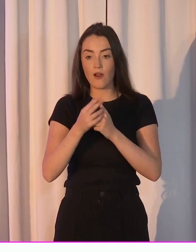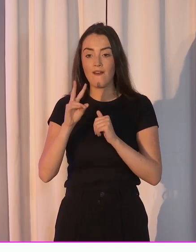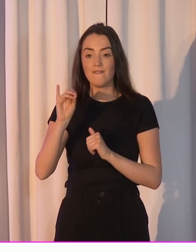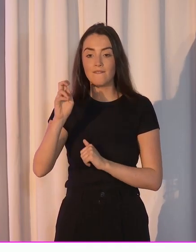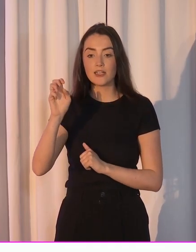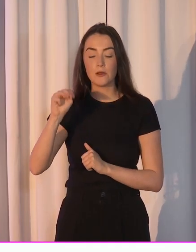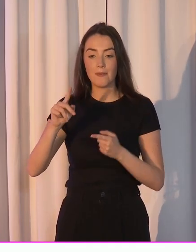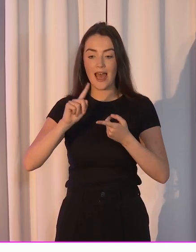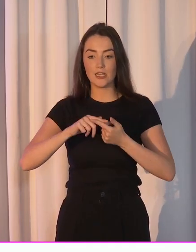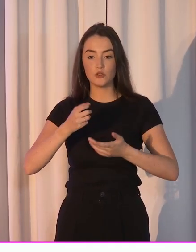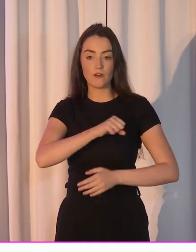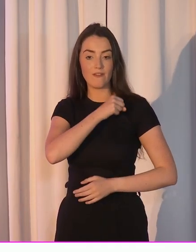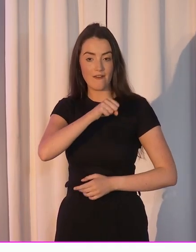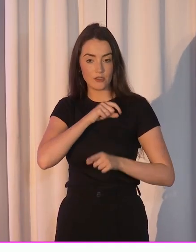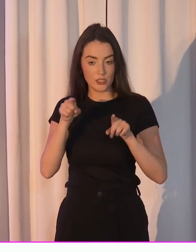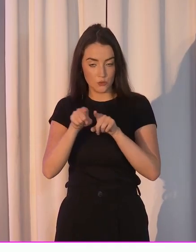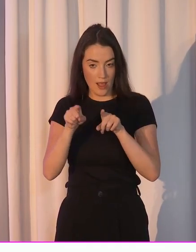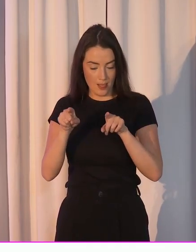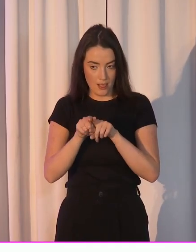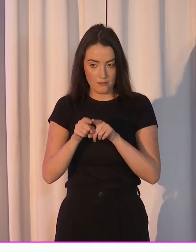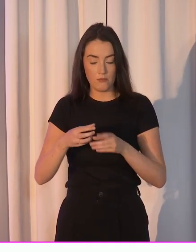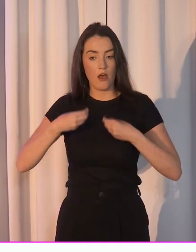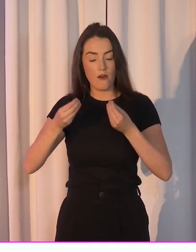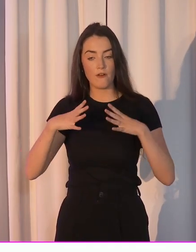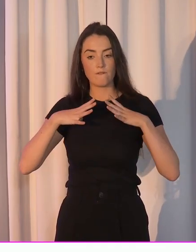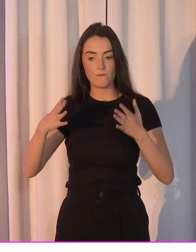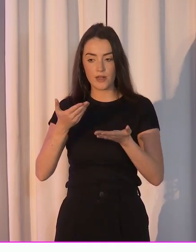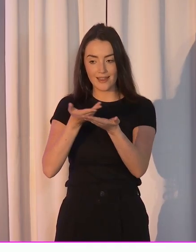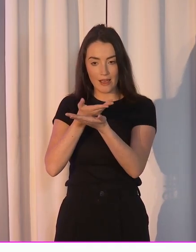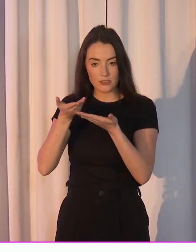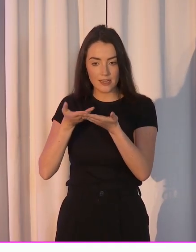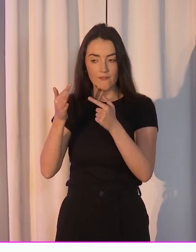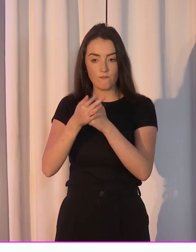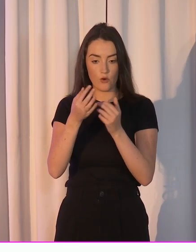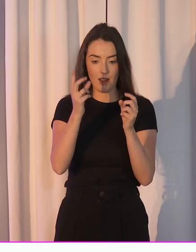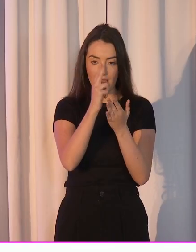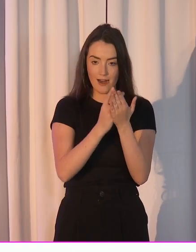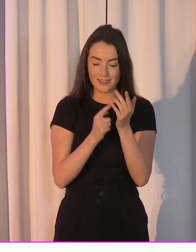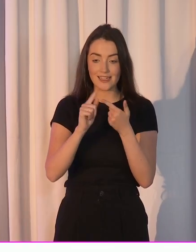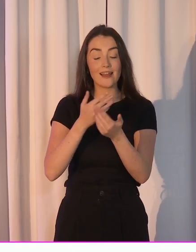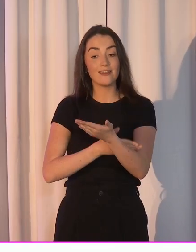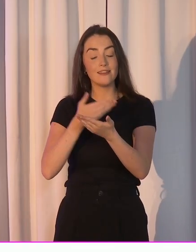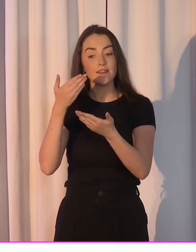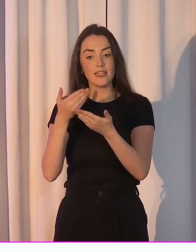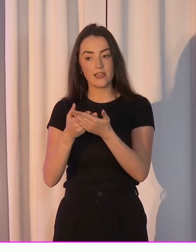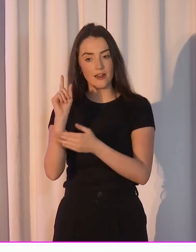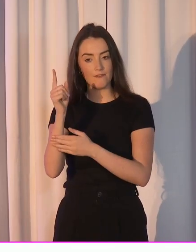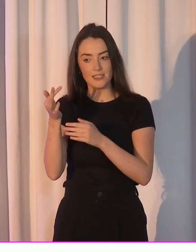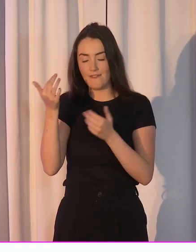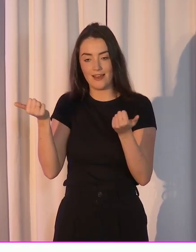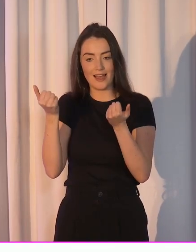Minding Creative Minds, who offer free counselling to artists and arts workers, and also legal advice for anyone who's had a